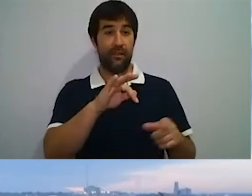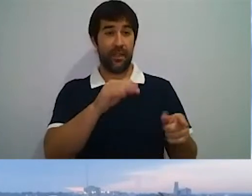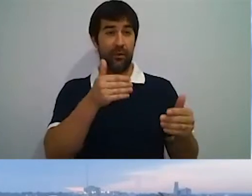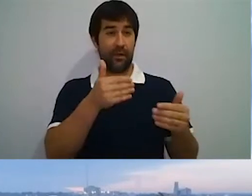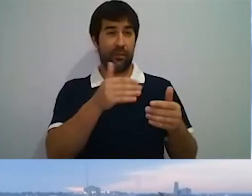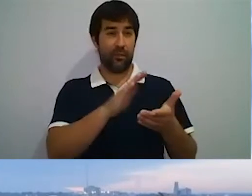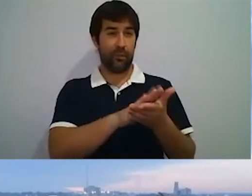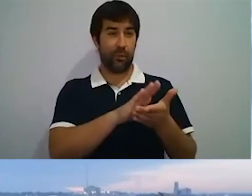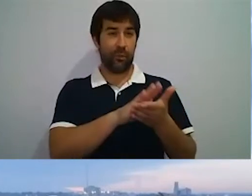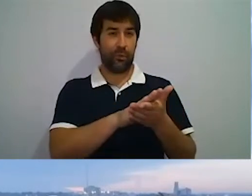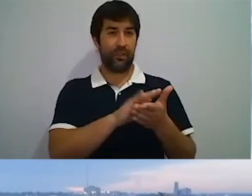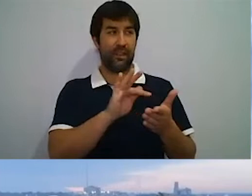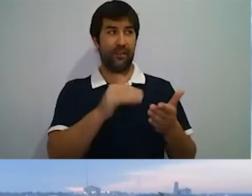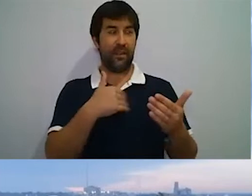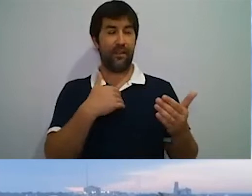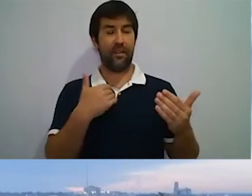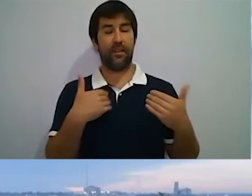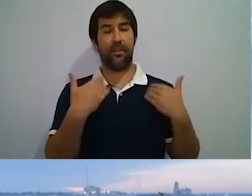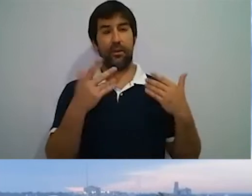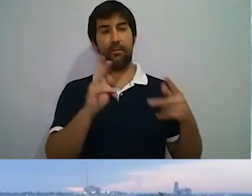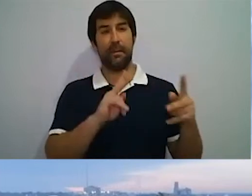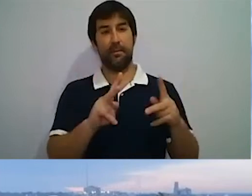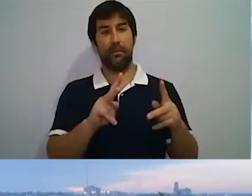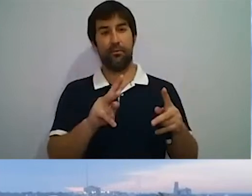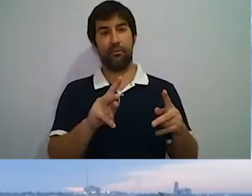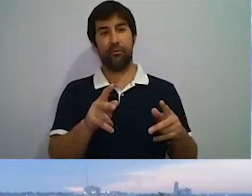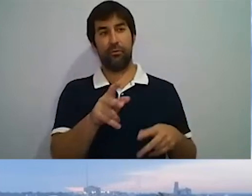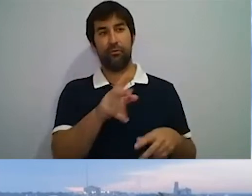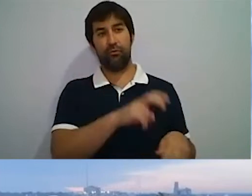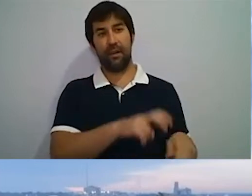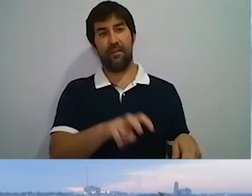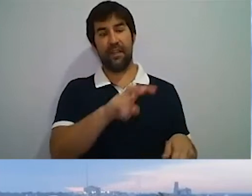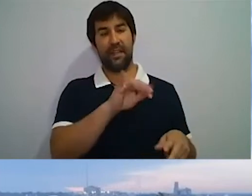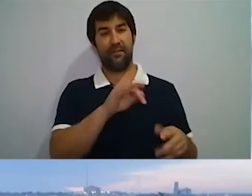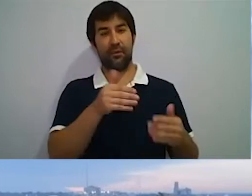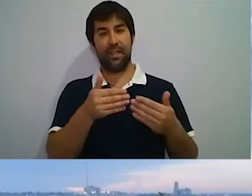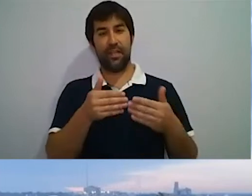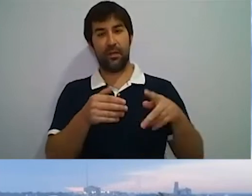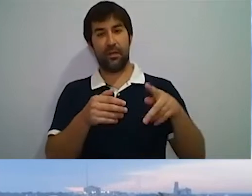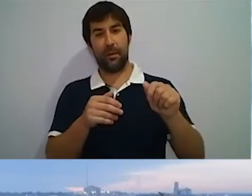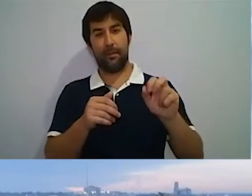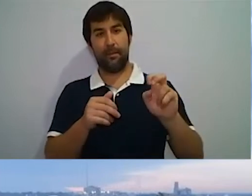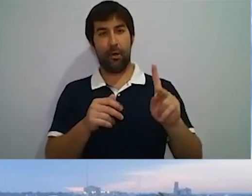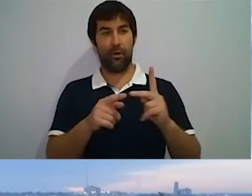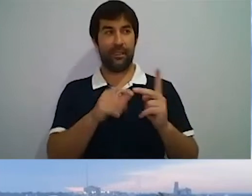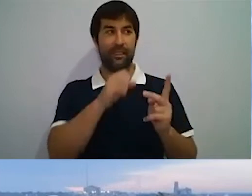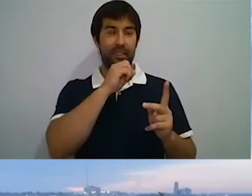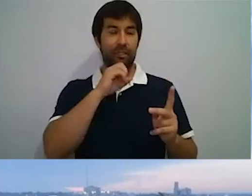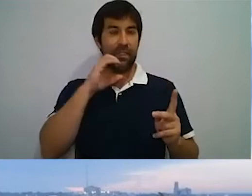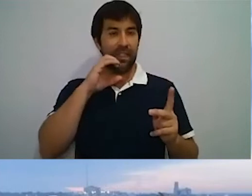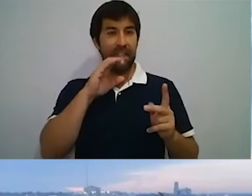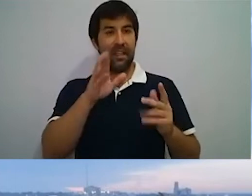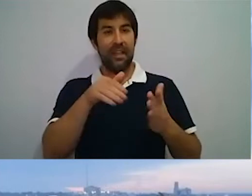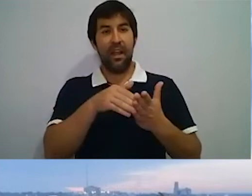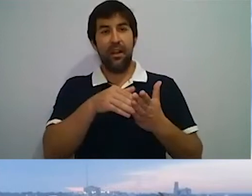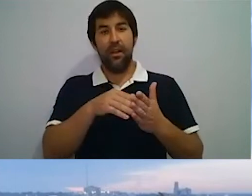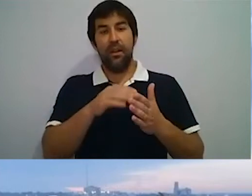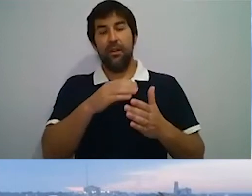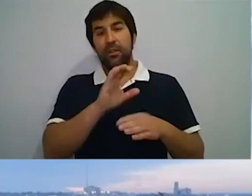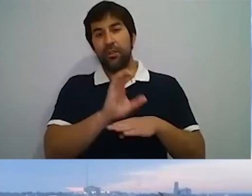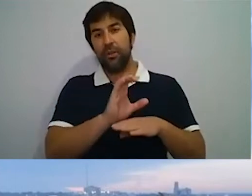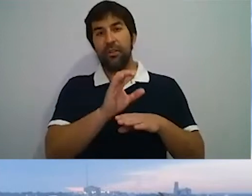can submit their proposals. The process of developing the capital budget is really driven by the Capital Program Facilitation Committee.